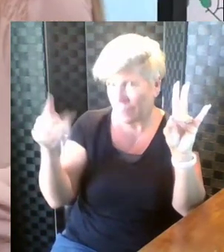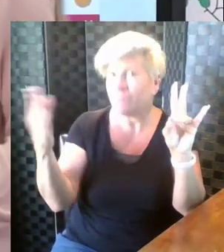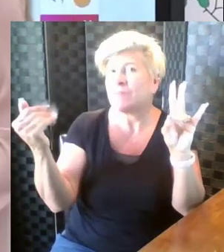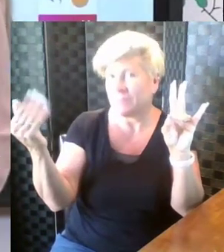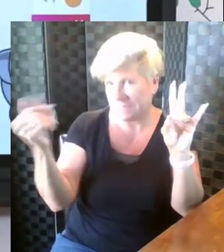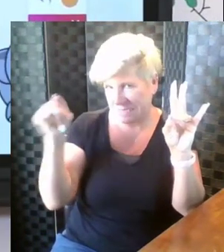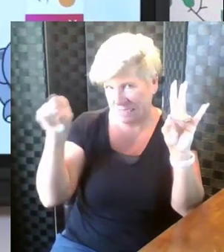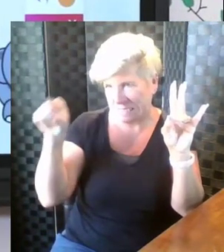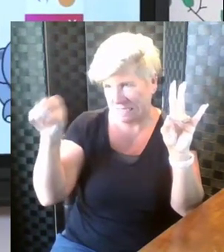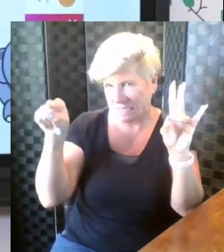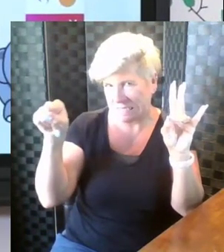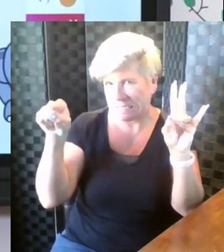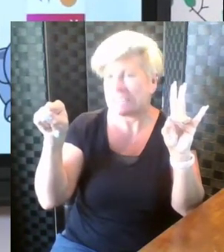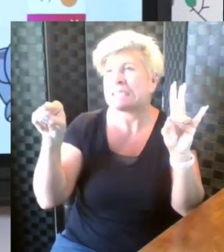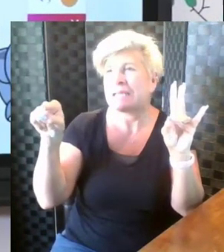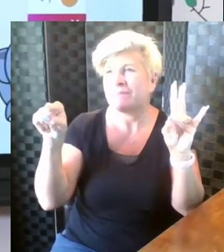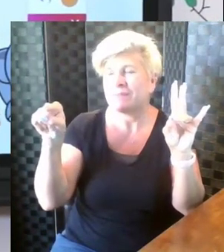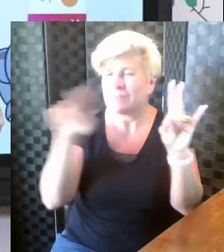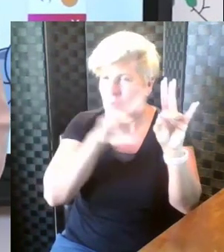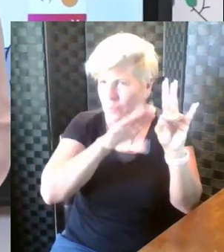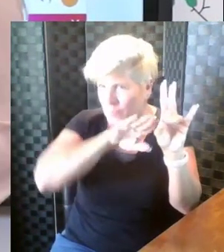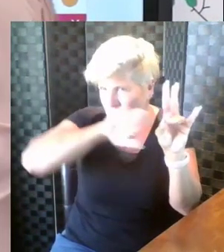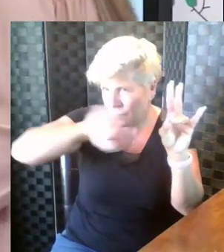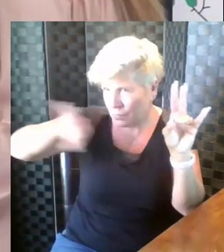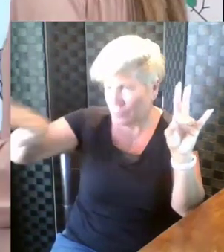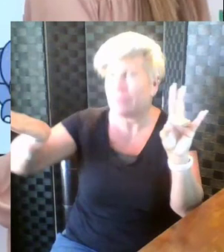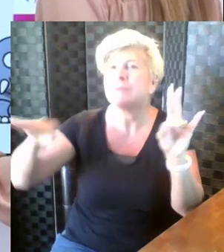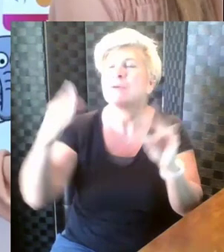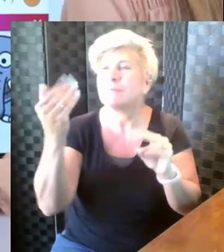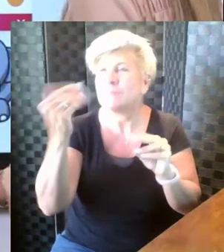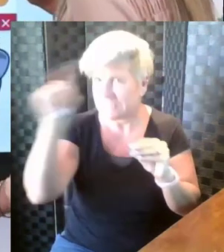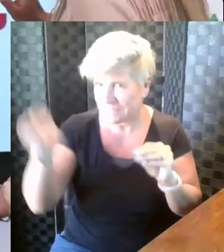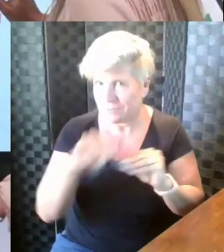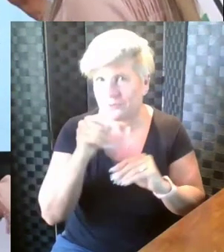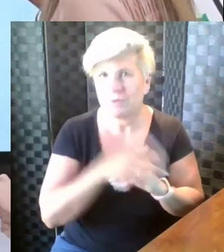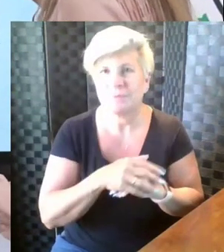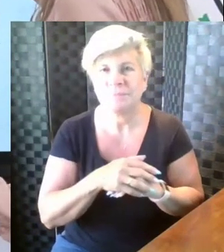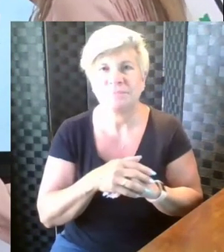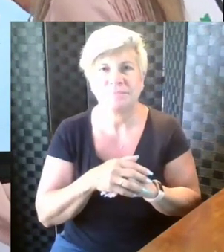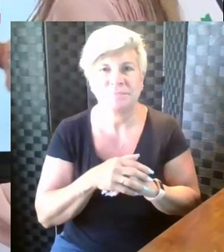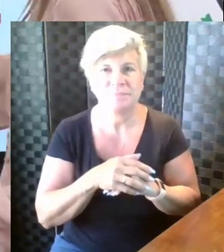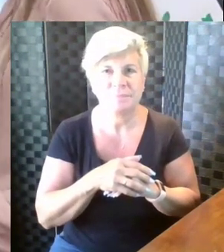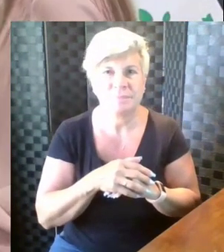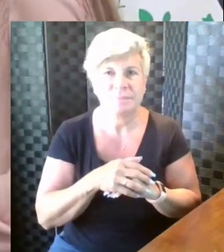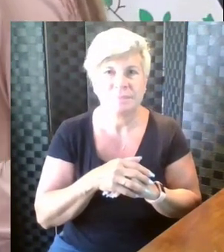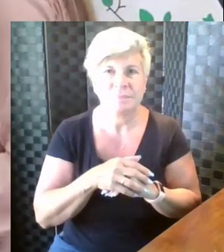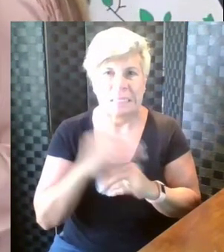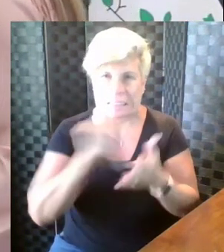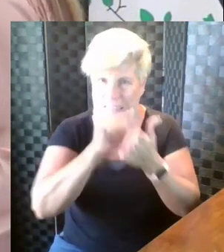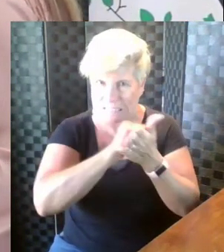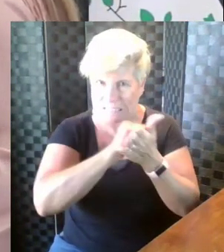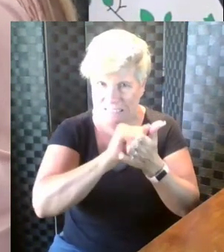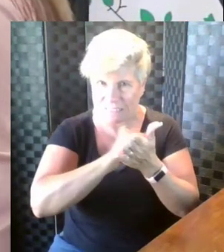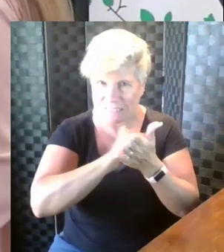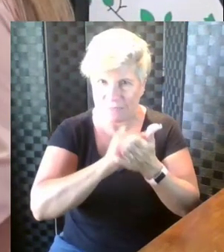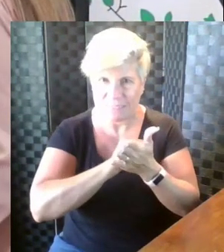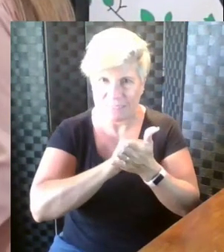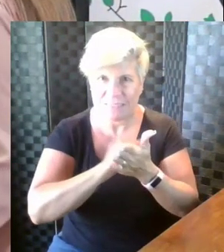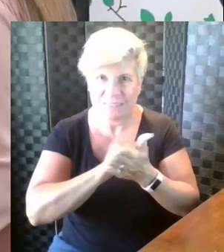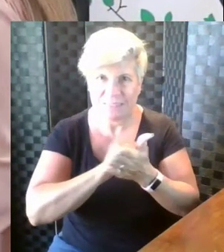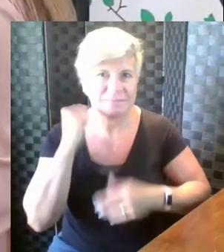Very good, 15. So you would circle 15 in your packet. Now I'm going to have to learn that eraser. Let's see. I got it.